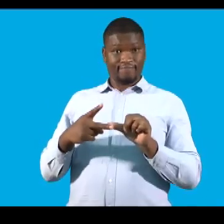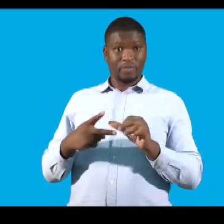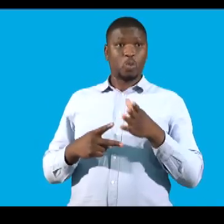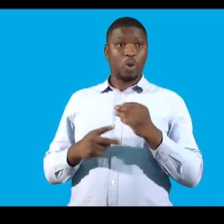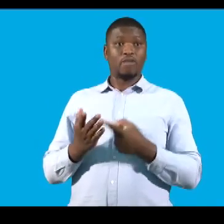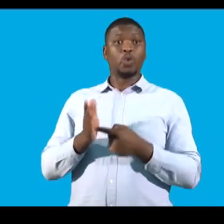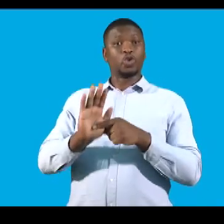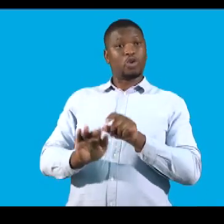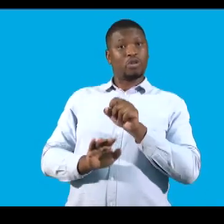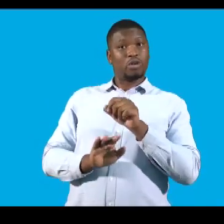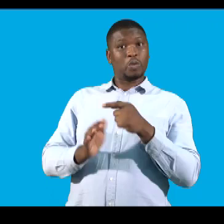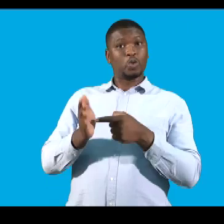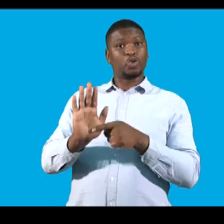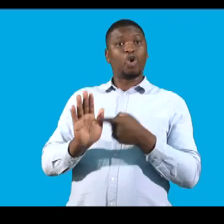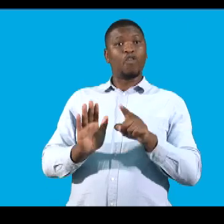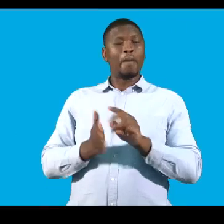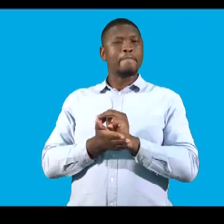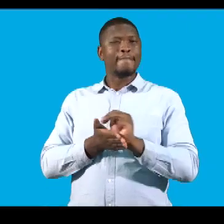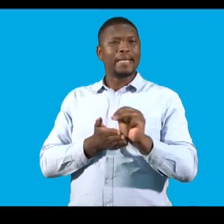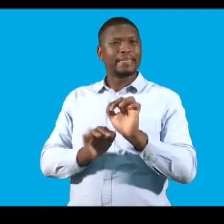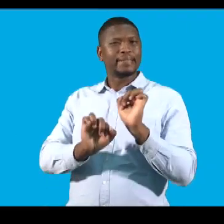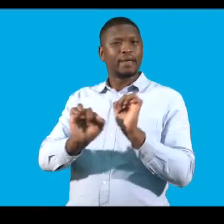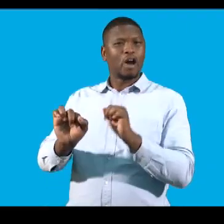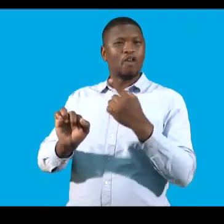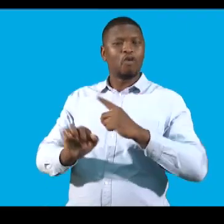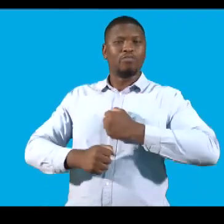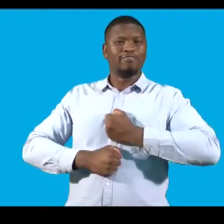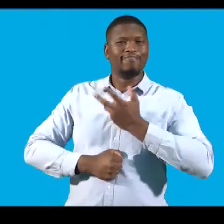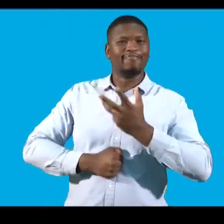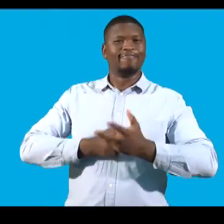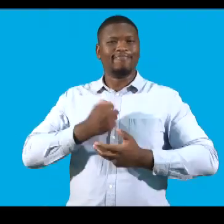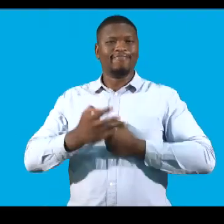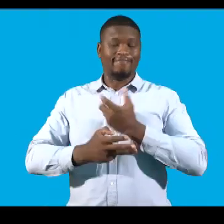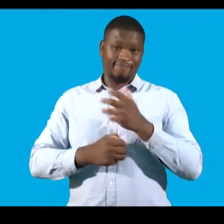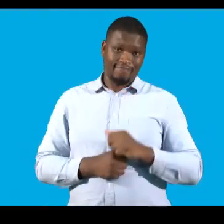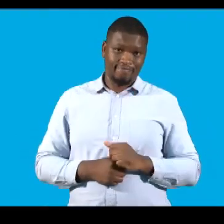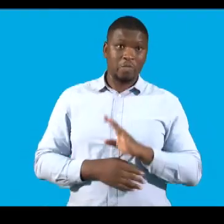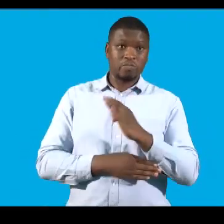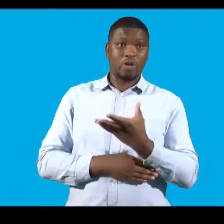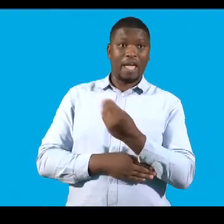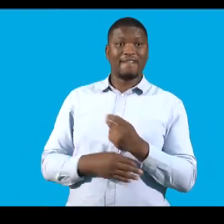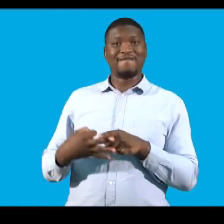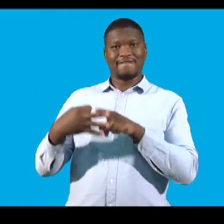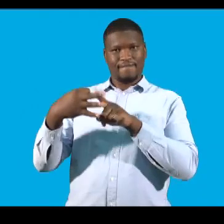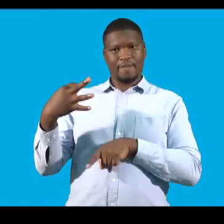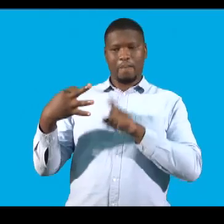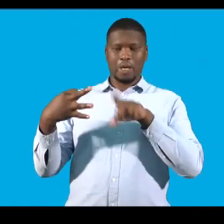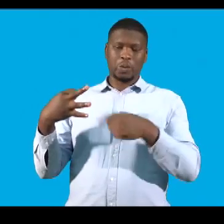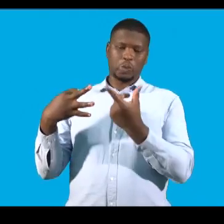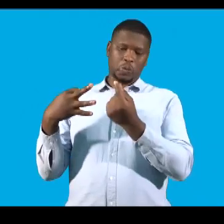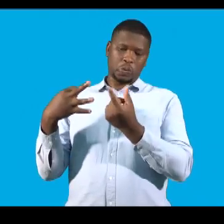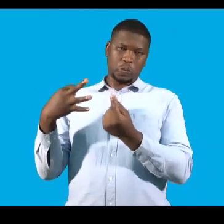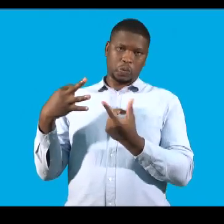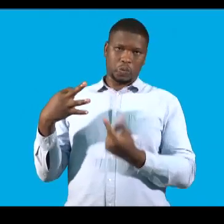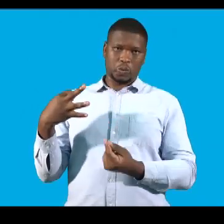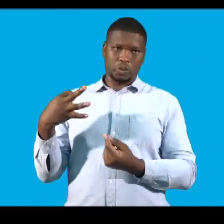to show how the technique captures the central message of the poem. So here we've got 3 things we need to do.